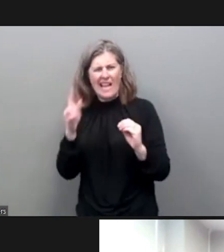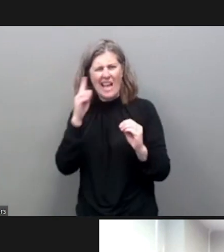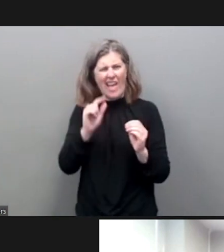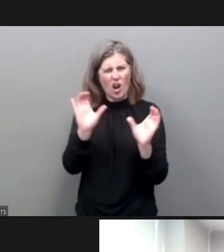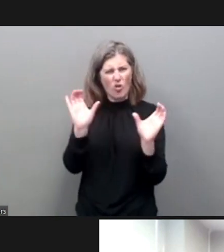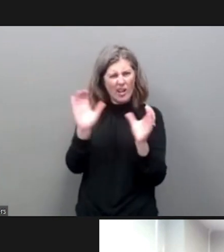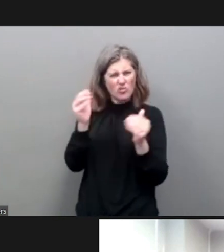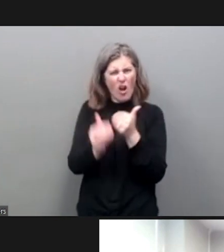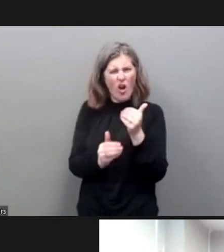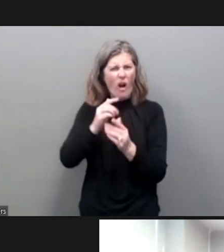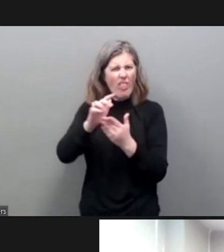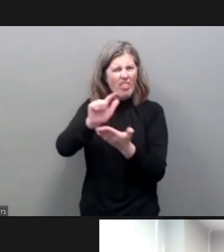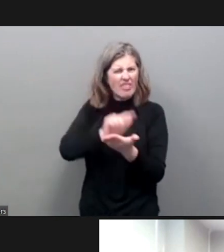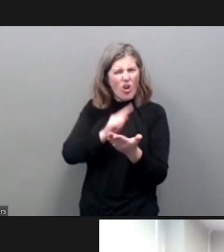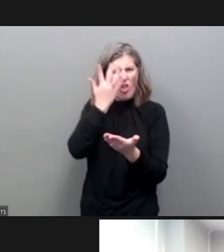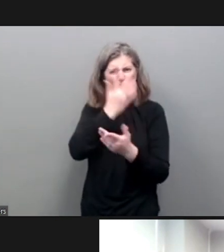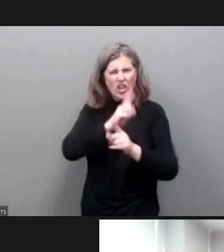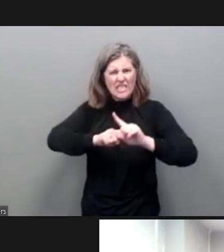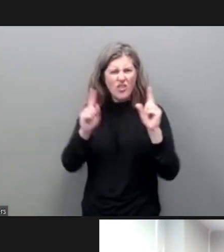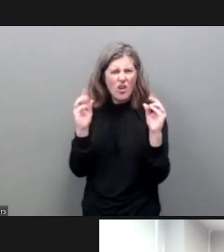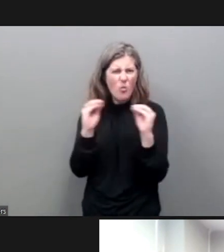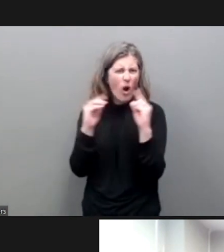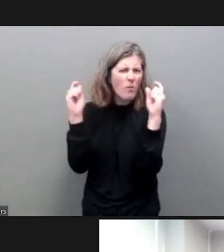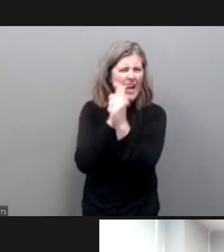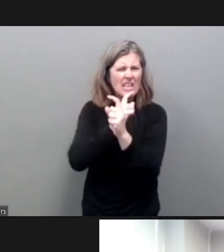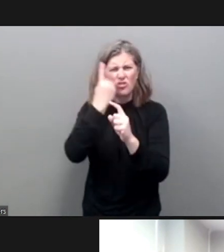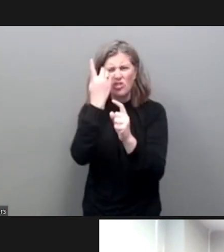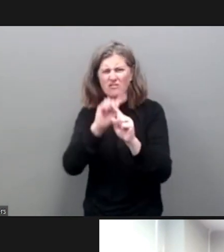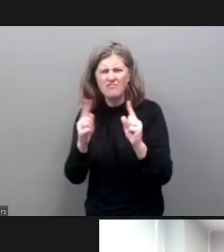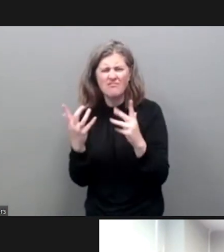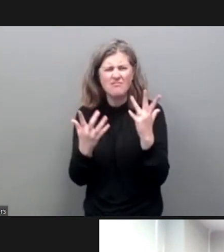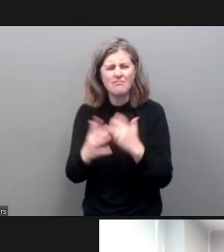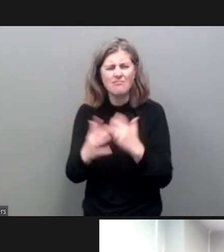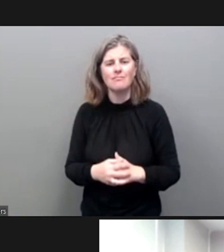the legal environment any more complex, if that makes sense.